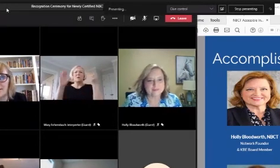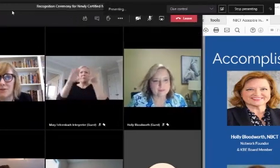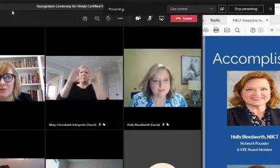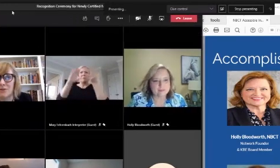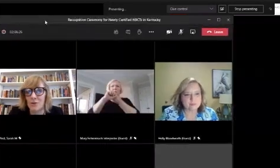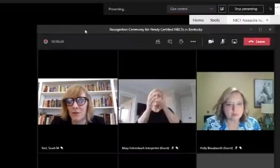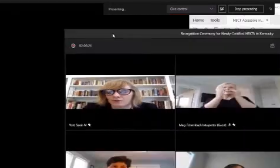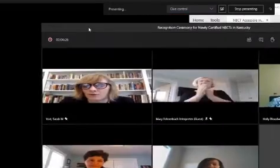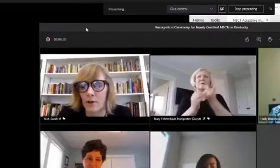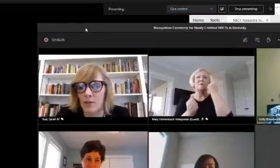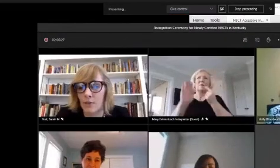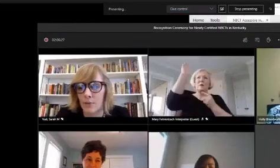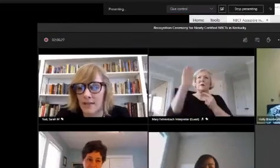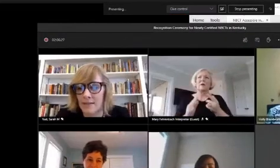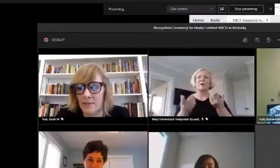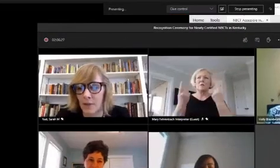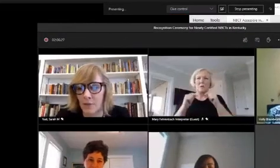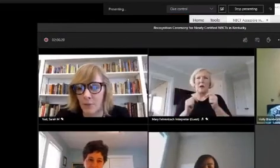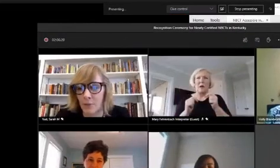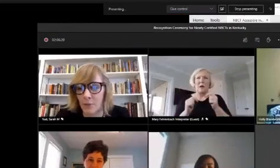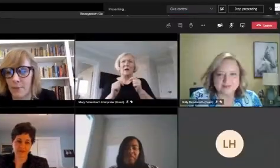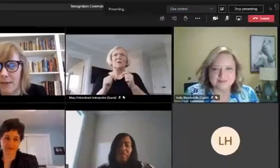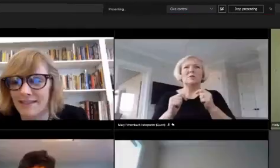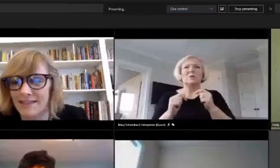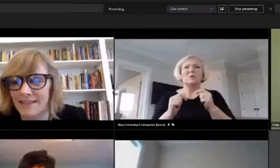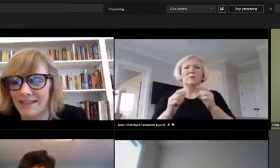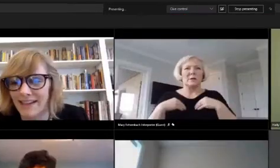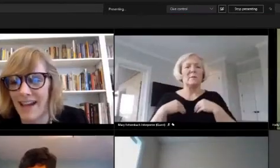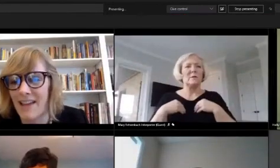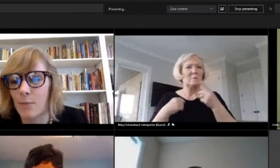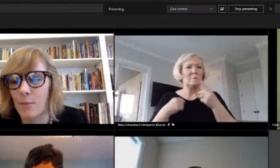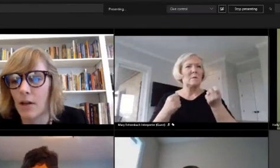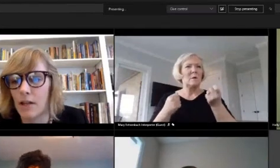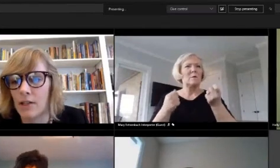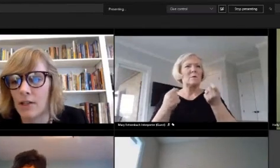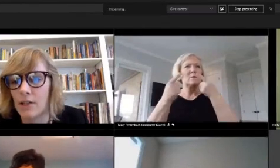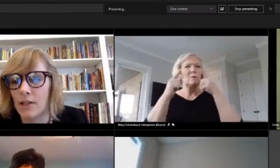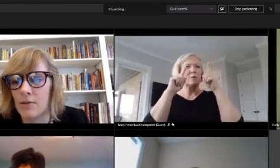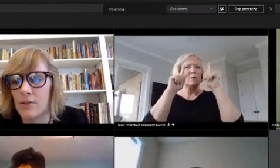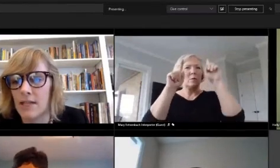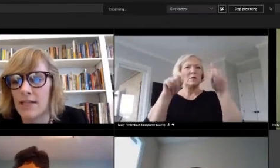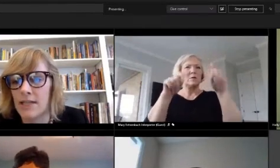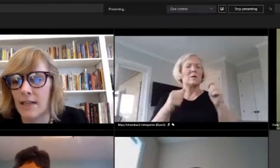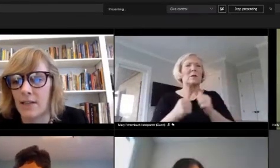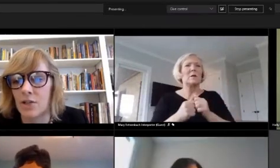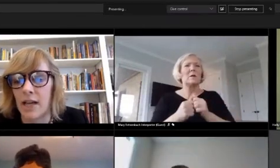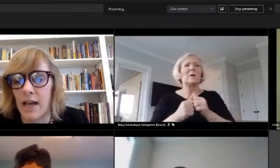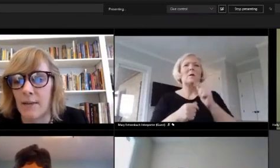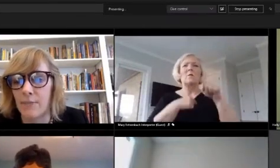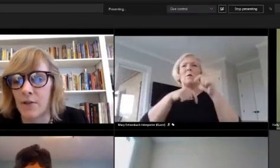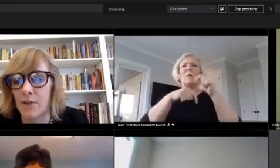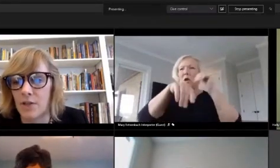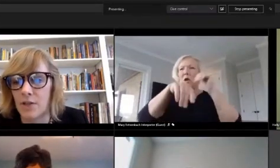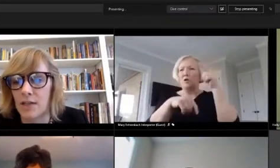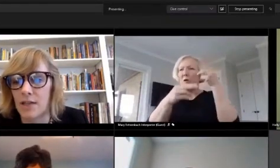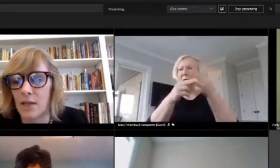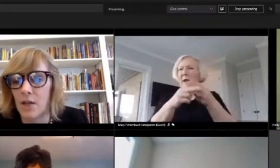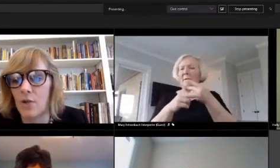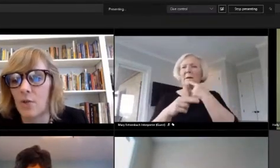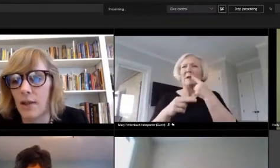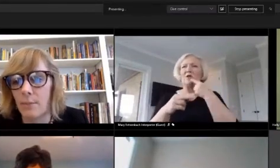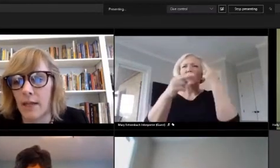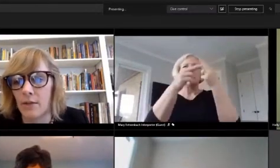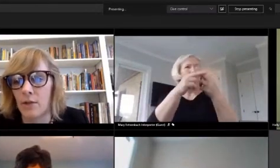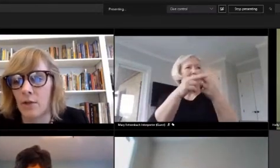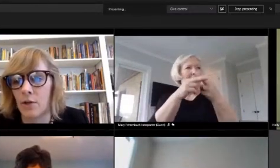to the order in which they are raised. I'll do my best. And then when we call on you, please unmute and tell us your name, your district, who